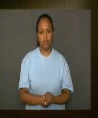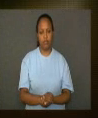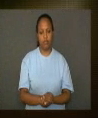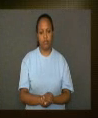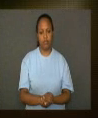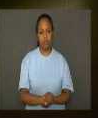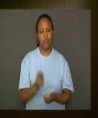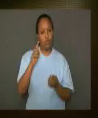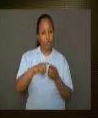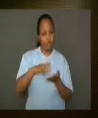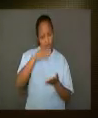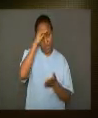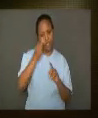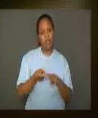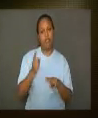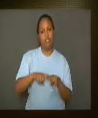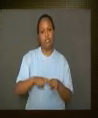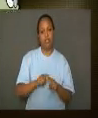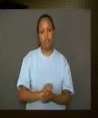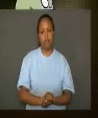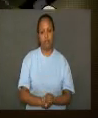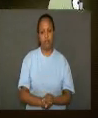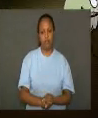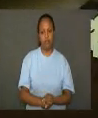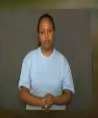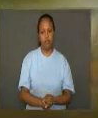Let's get back to our lesson.